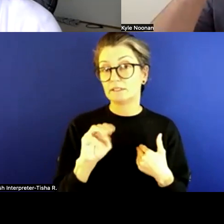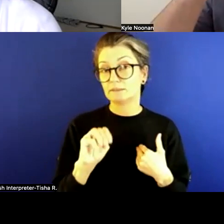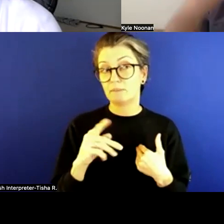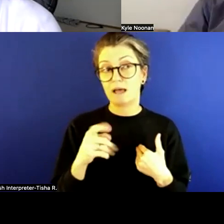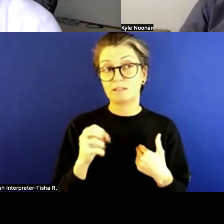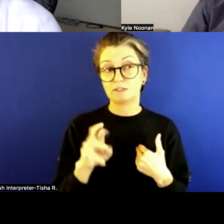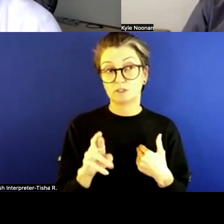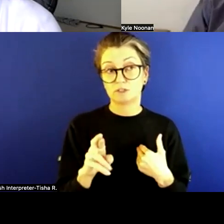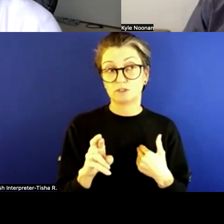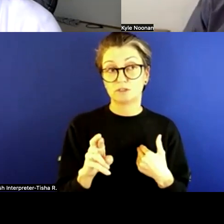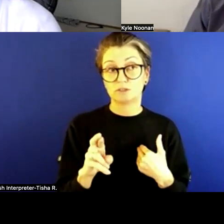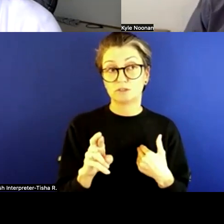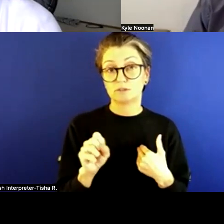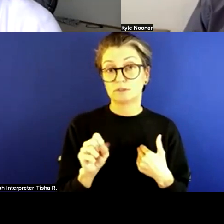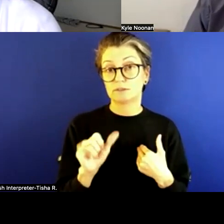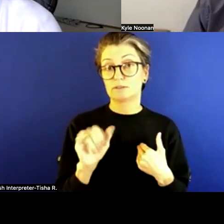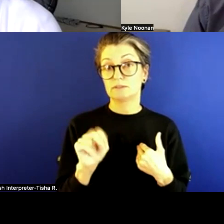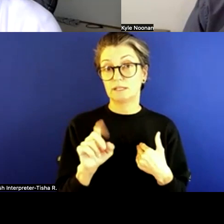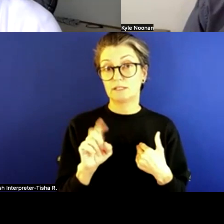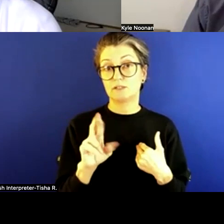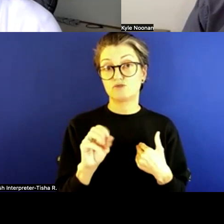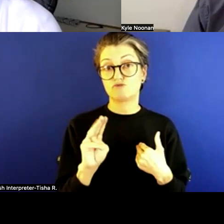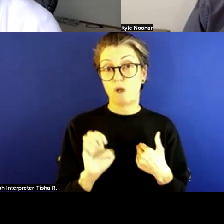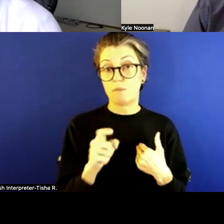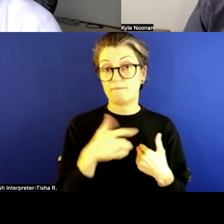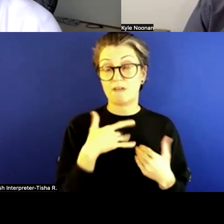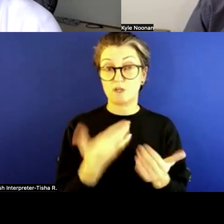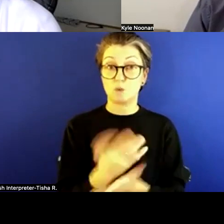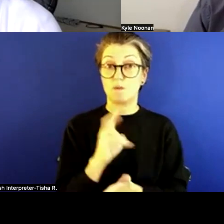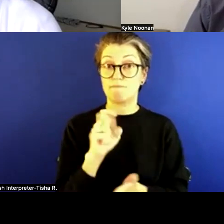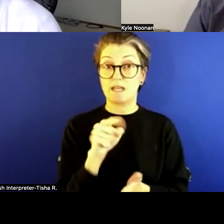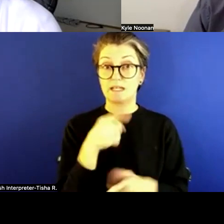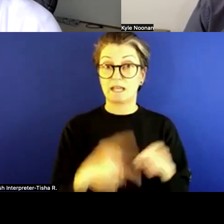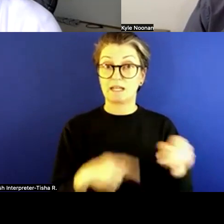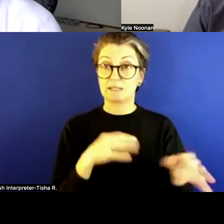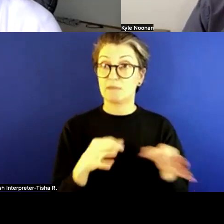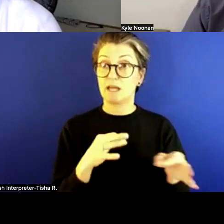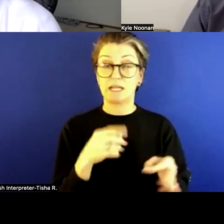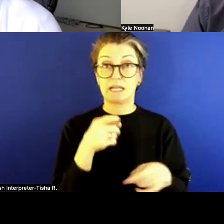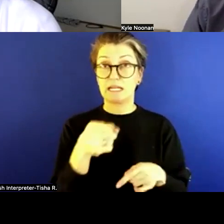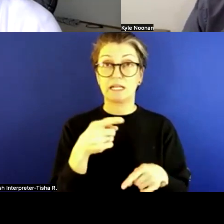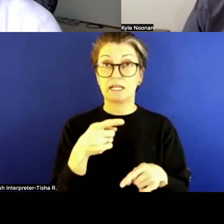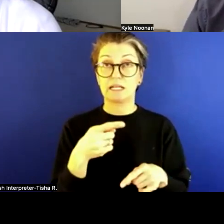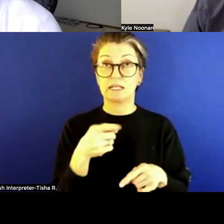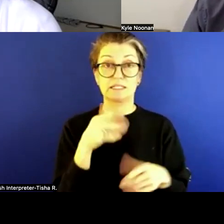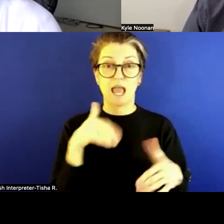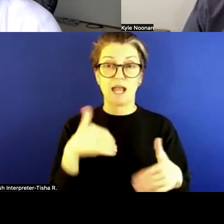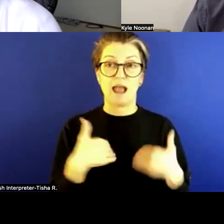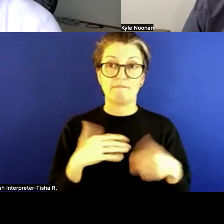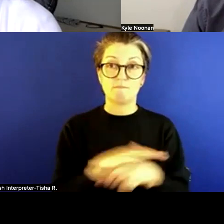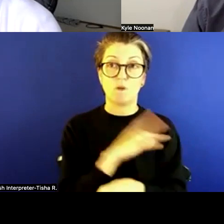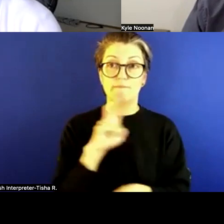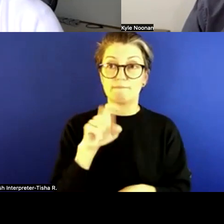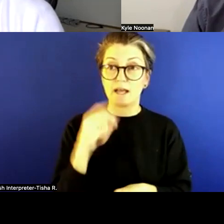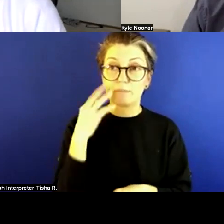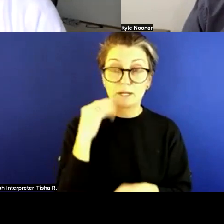and maybe he shouldn't be talking about having a veteran experience being a new veteran, but I feel that way about myself too. Like